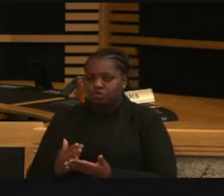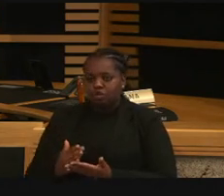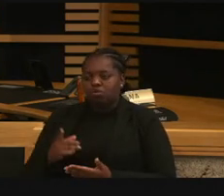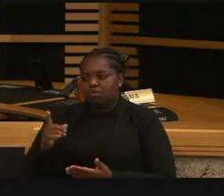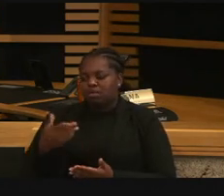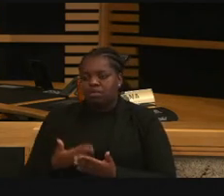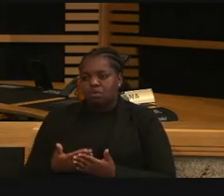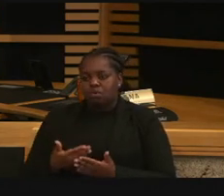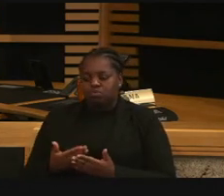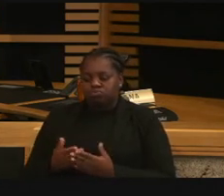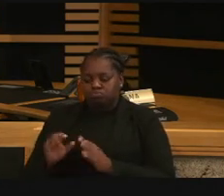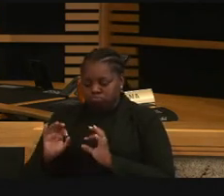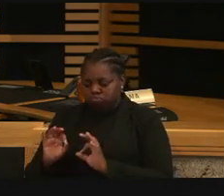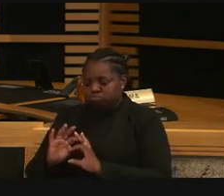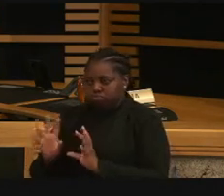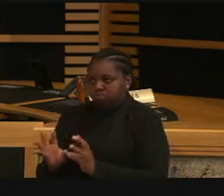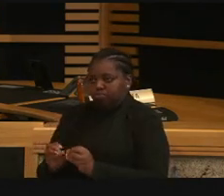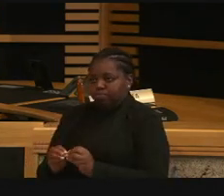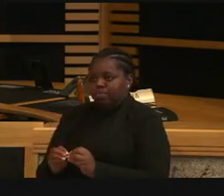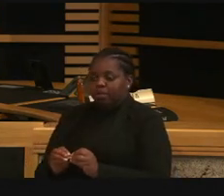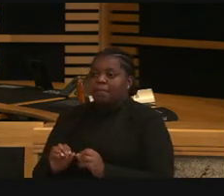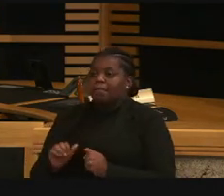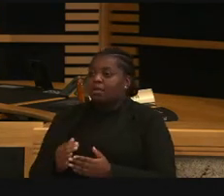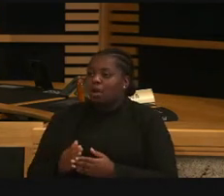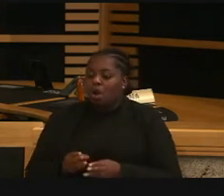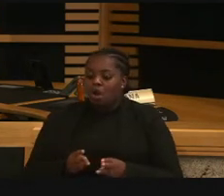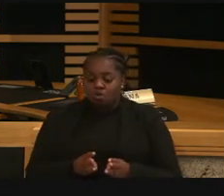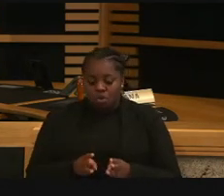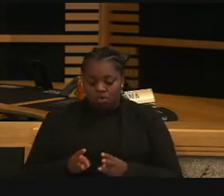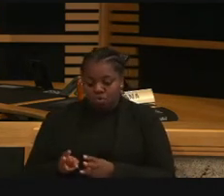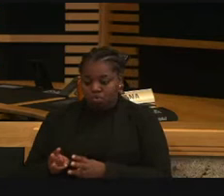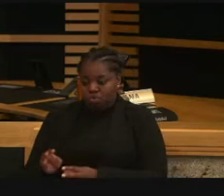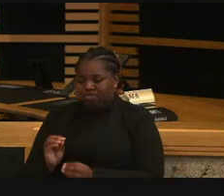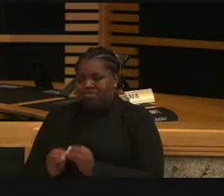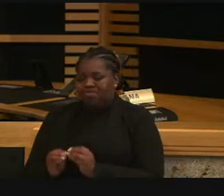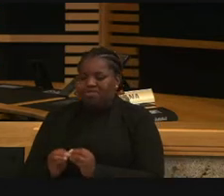road rangers on all roads that have